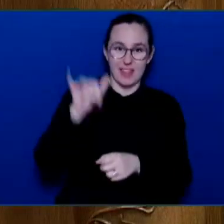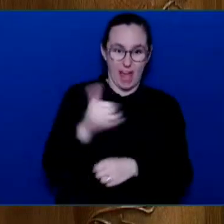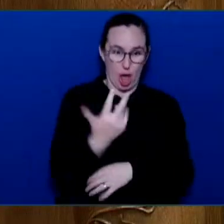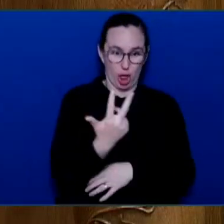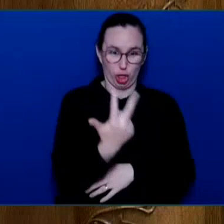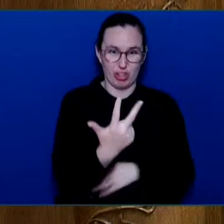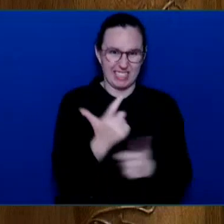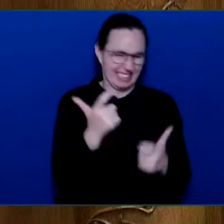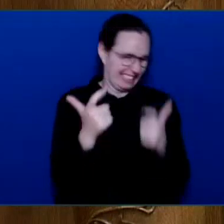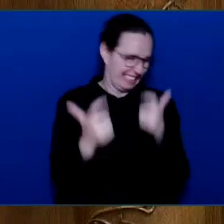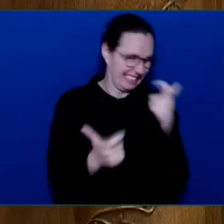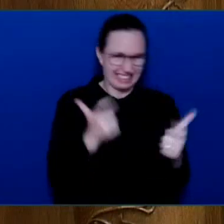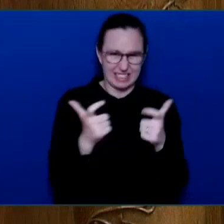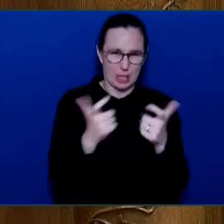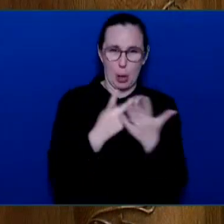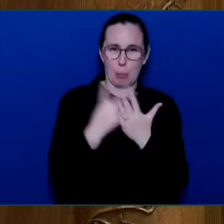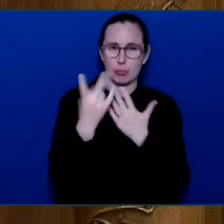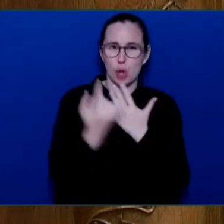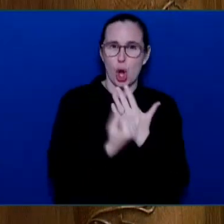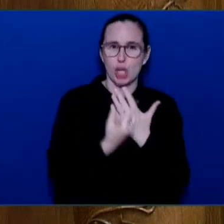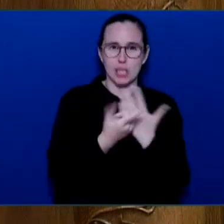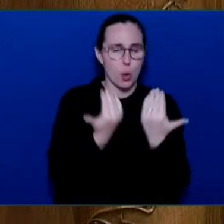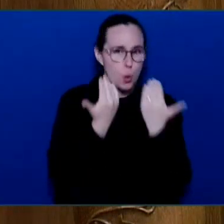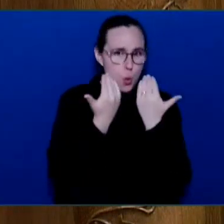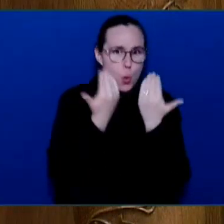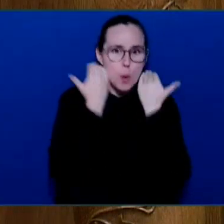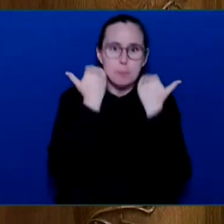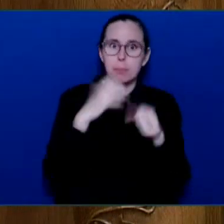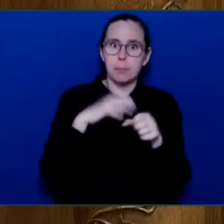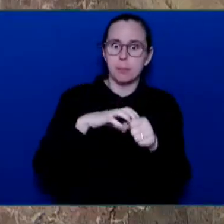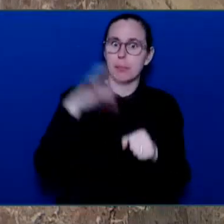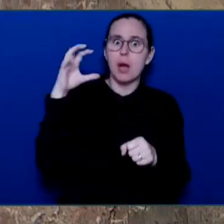Minister of Environment. Thank you very much, Honourable Speaker, and